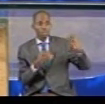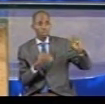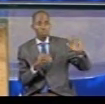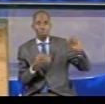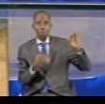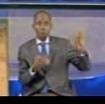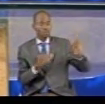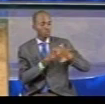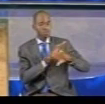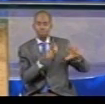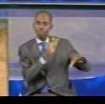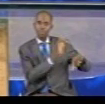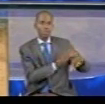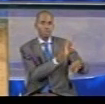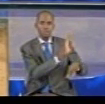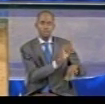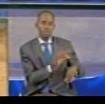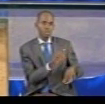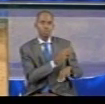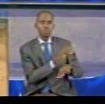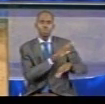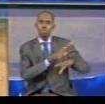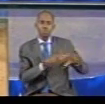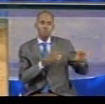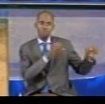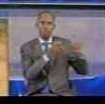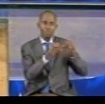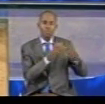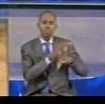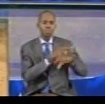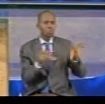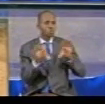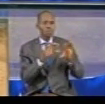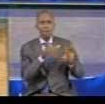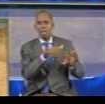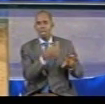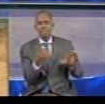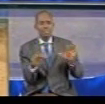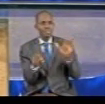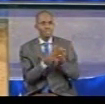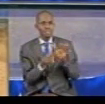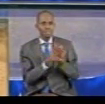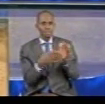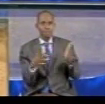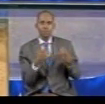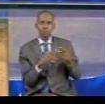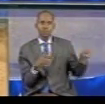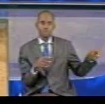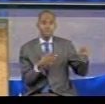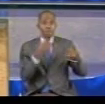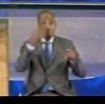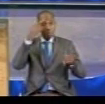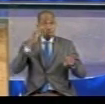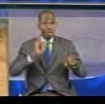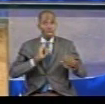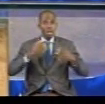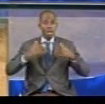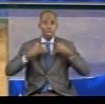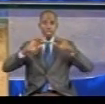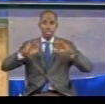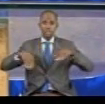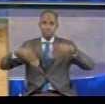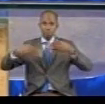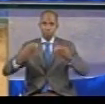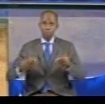them, and don't do anything negative to them, because I have given I unto the children